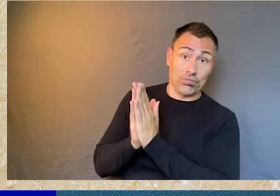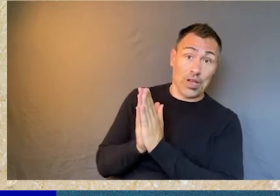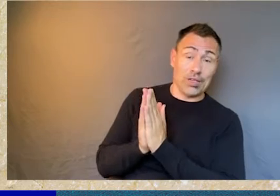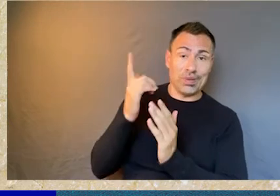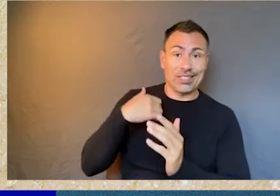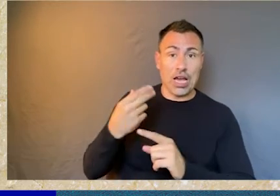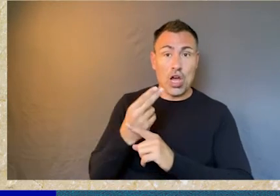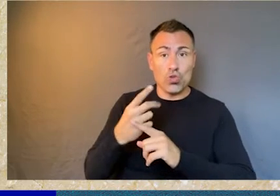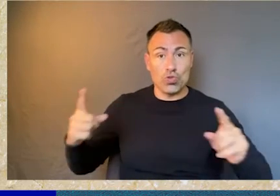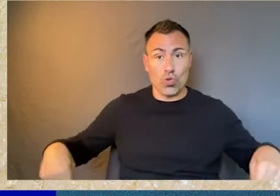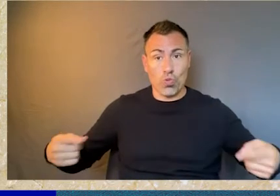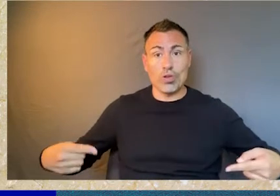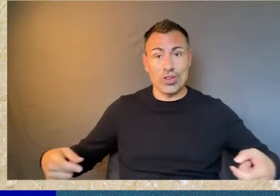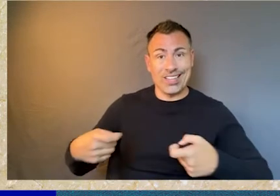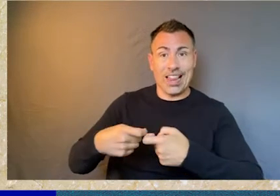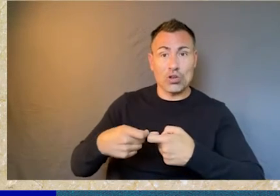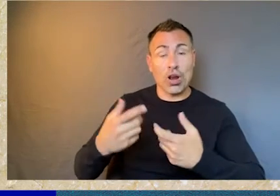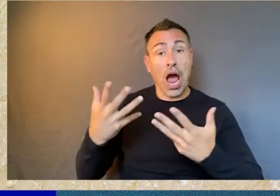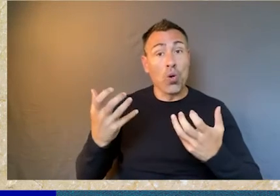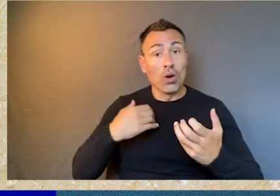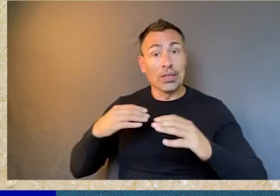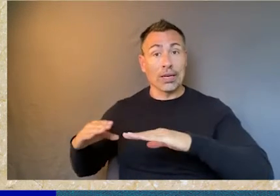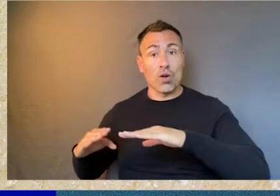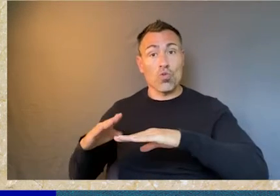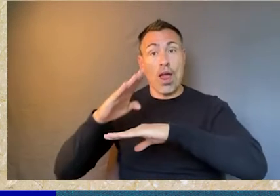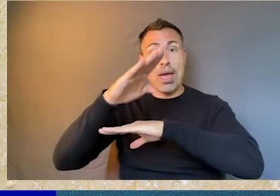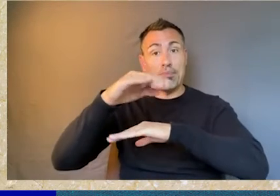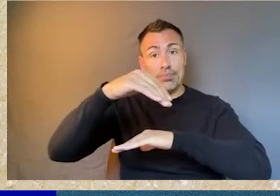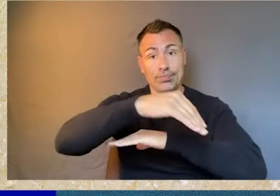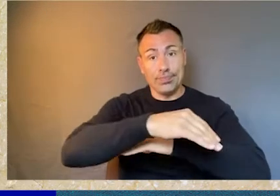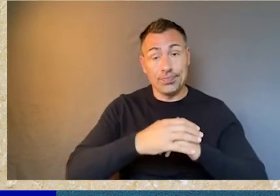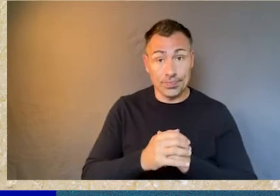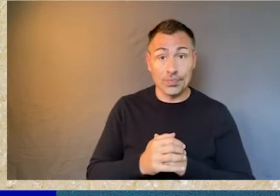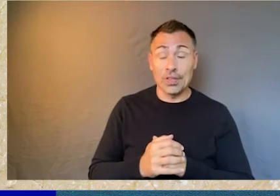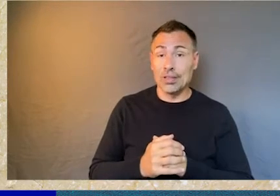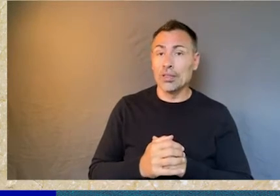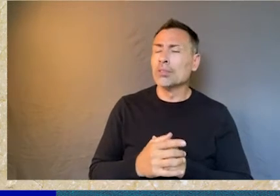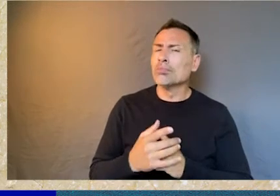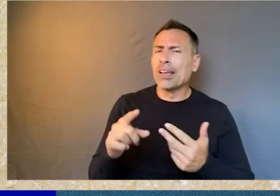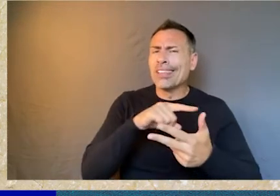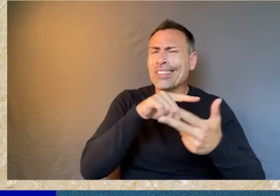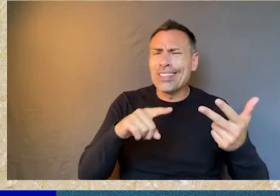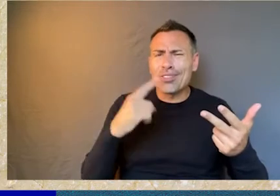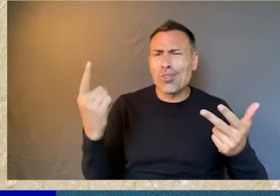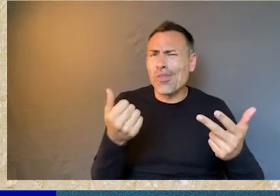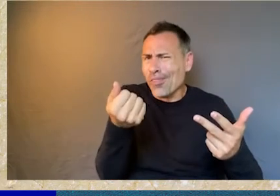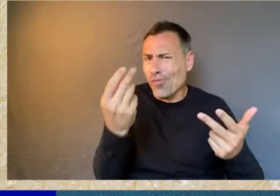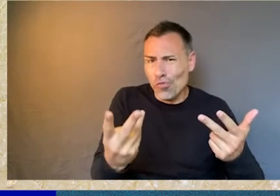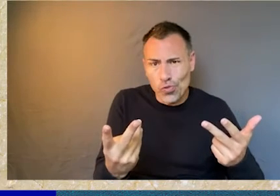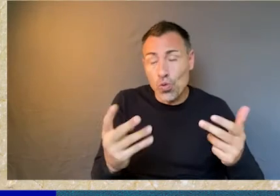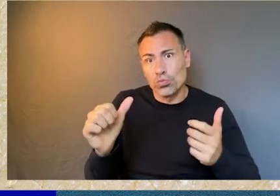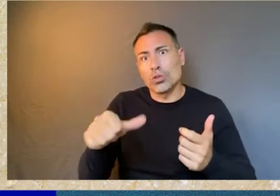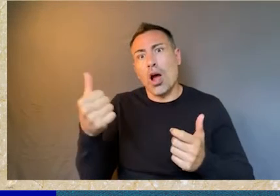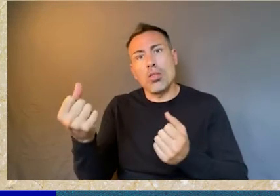electric wheelchair user is something like a ramp. Now, it's really important to remember that these are only a handful of